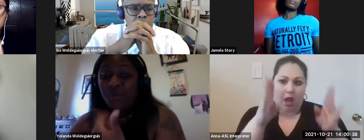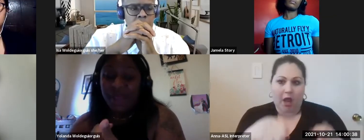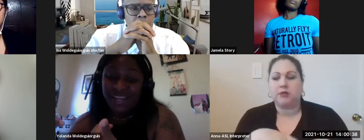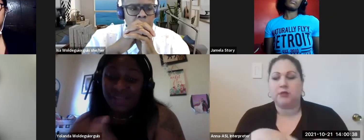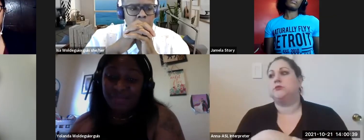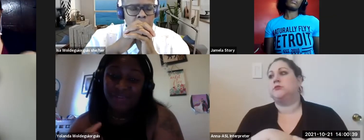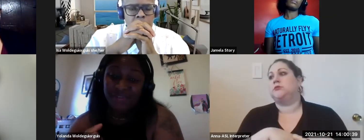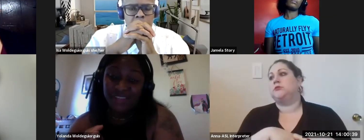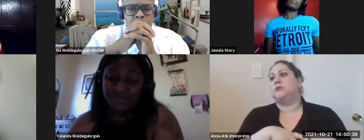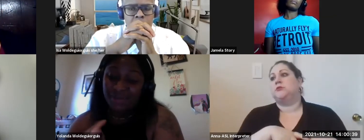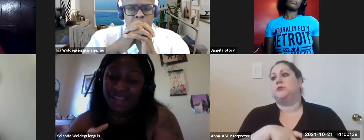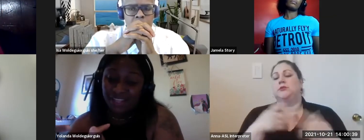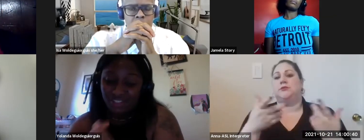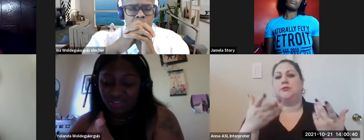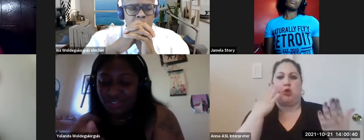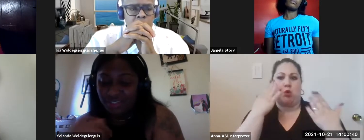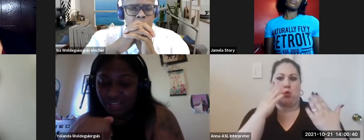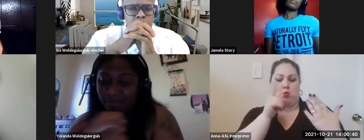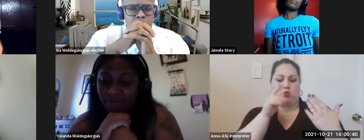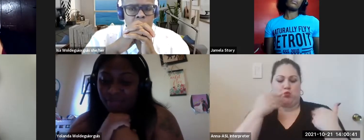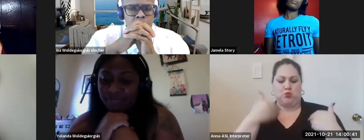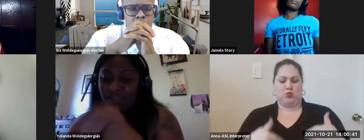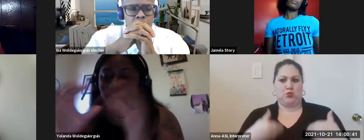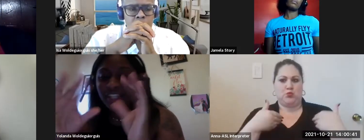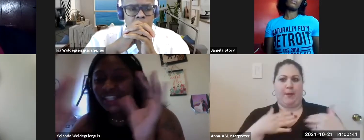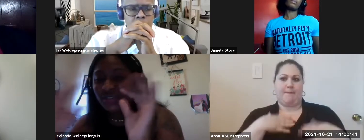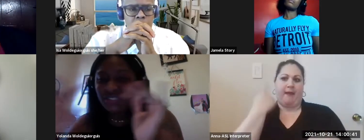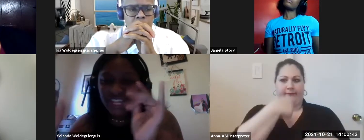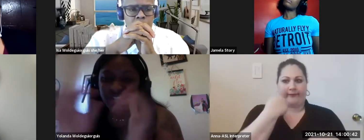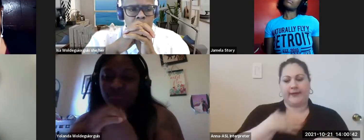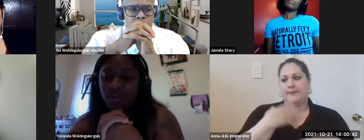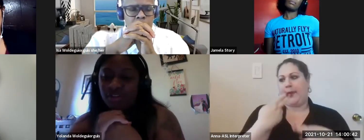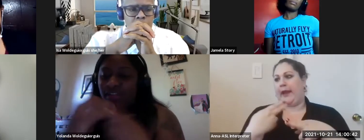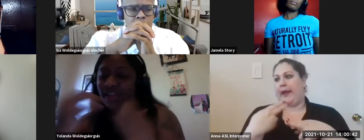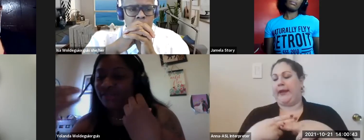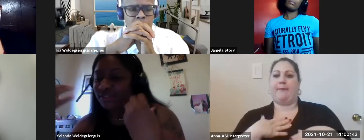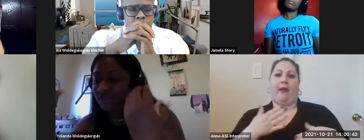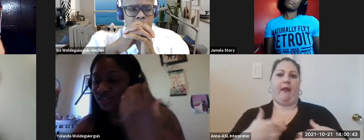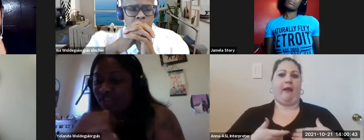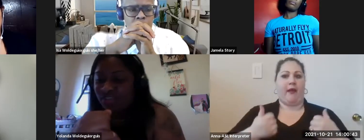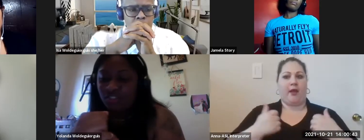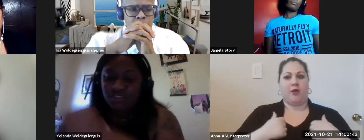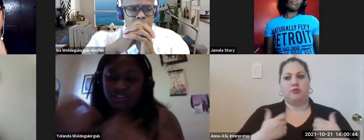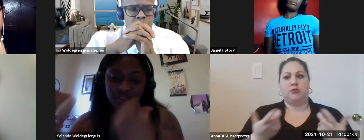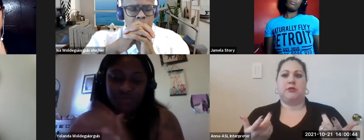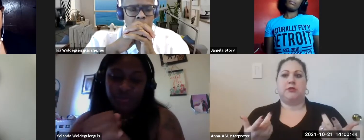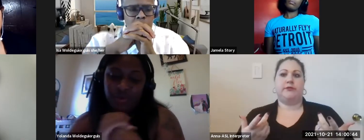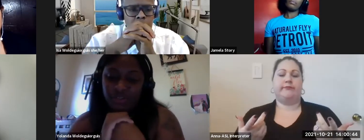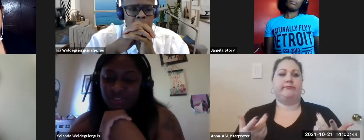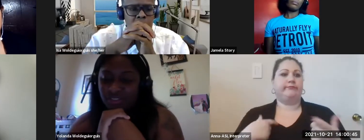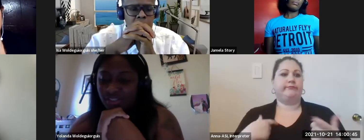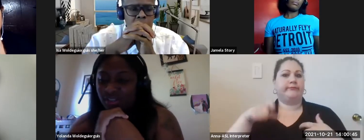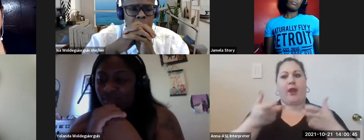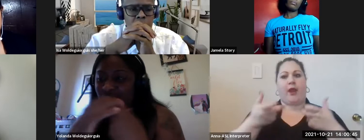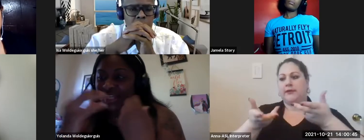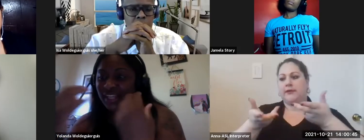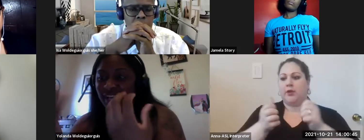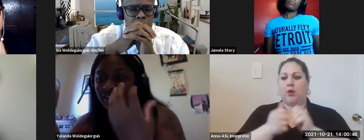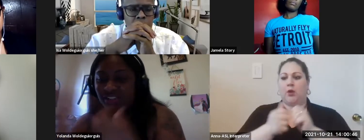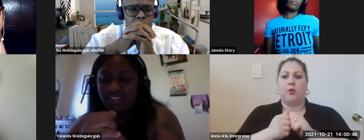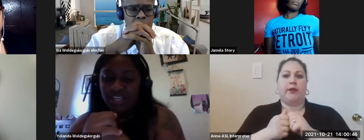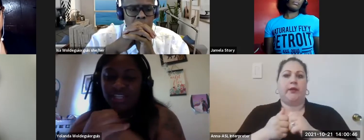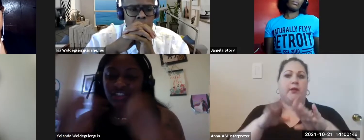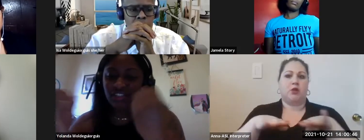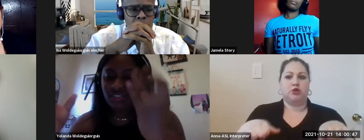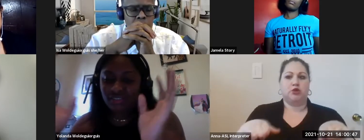to know my name, my face, my address all the time, and their little side remarks, and having to deal with child services, different workers, and